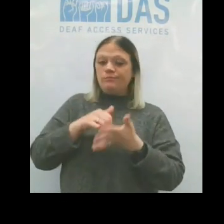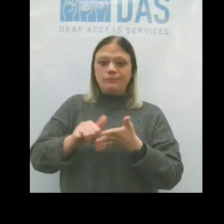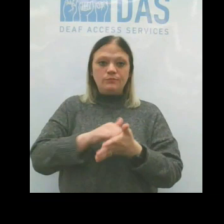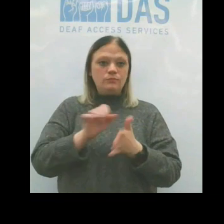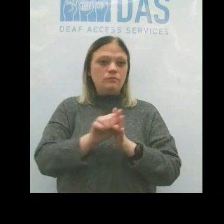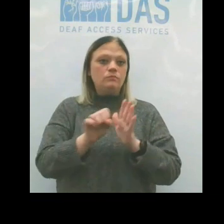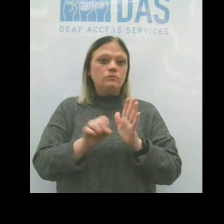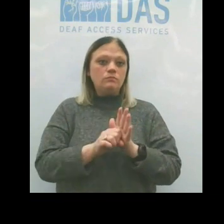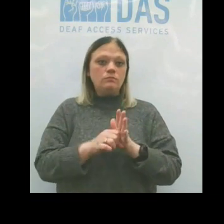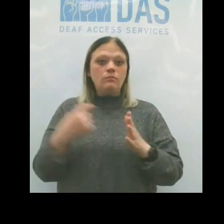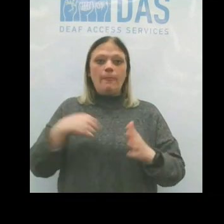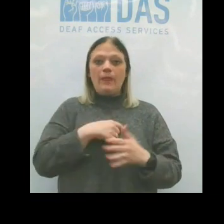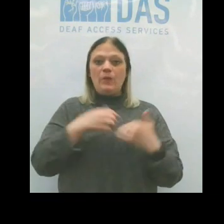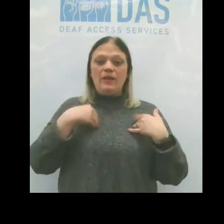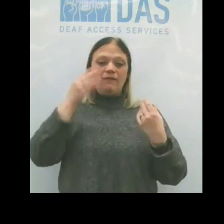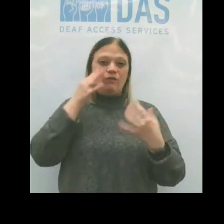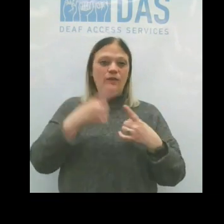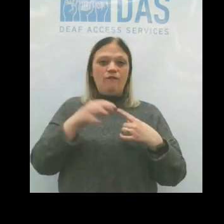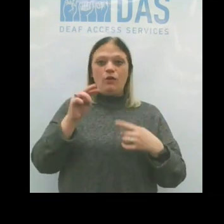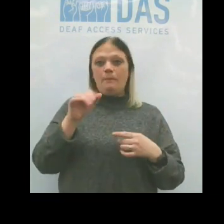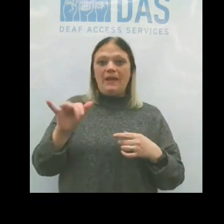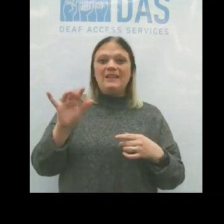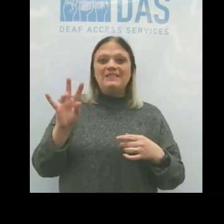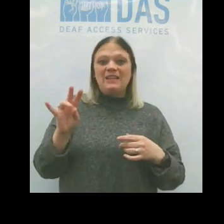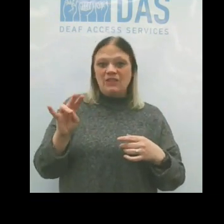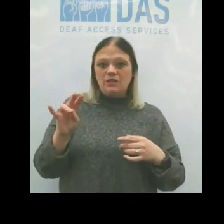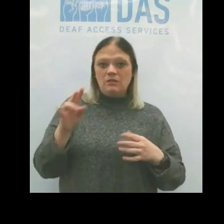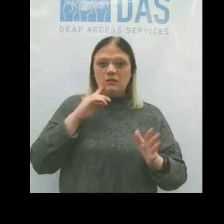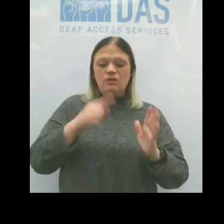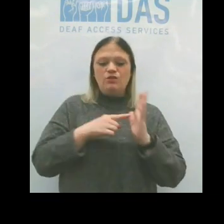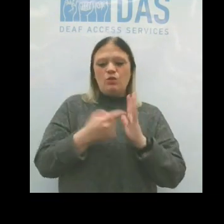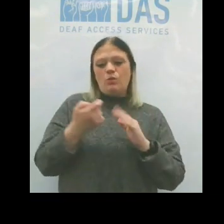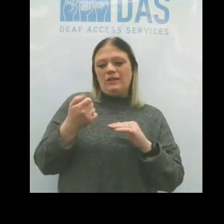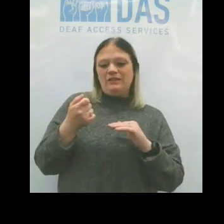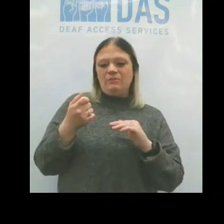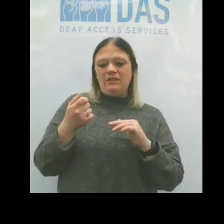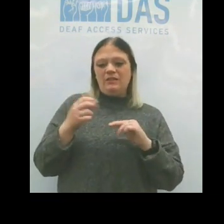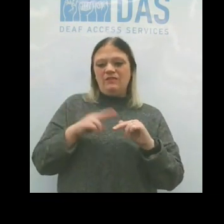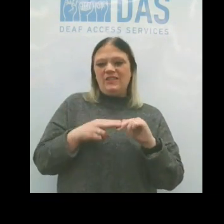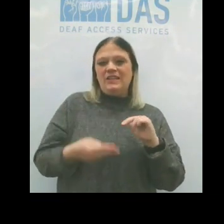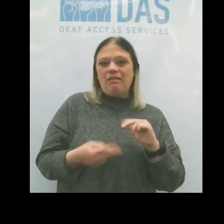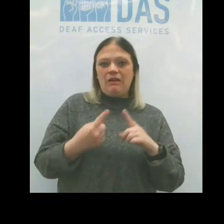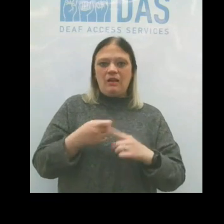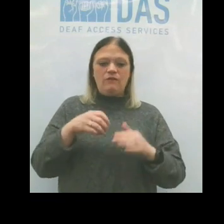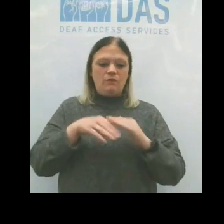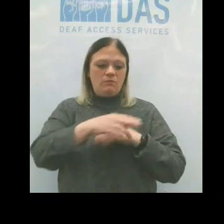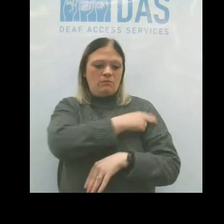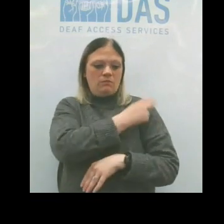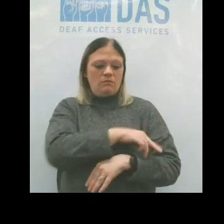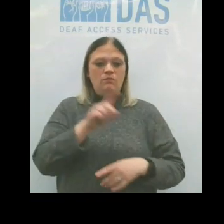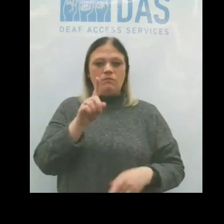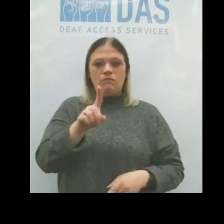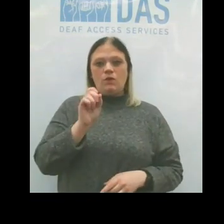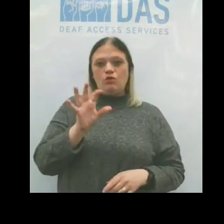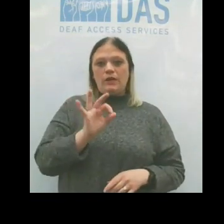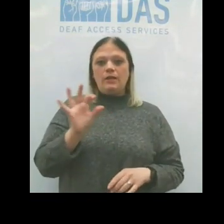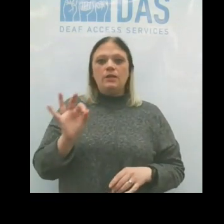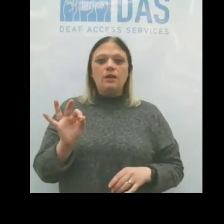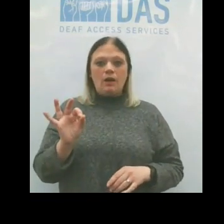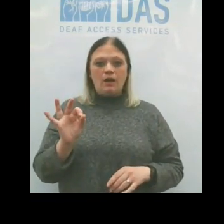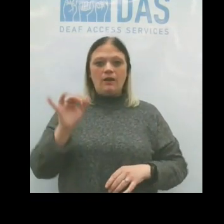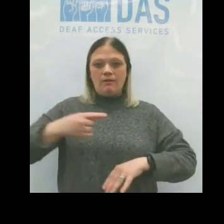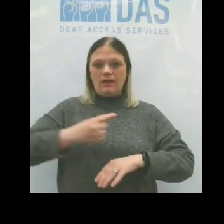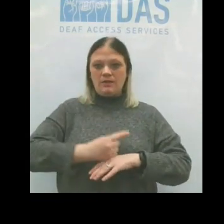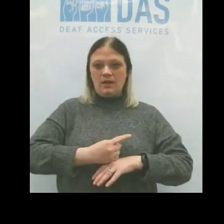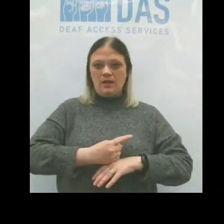to get May 7th's data, and that showed a slight decline of hospitalizations to 199 as of that